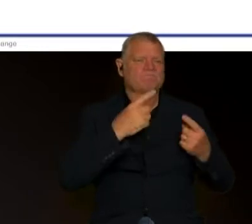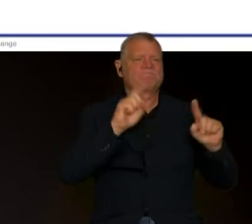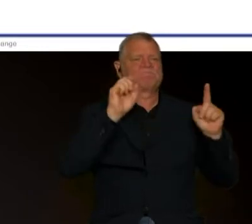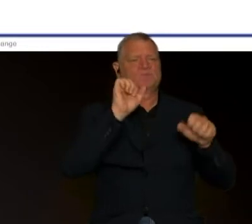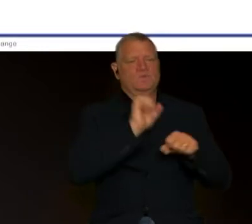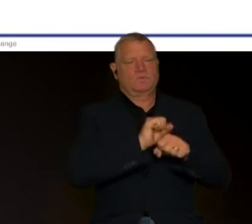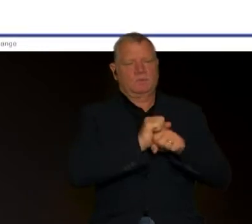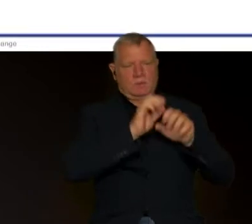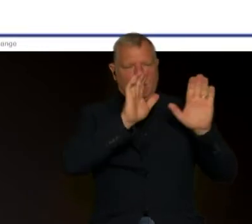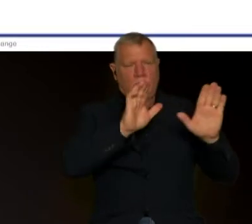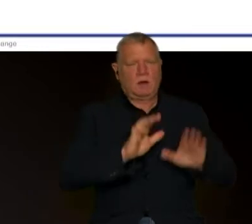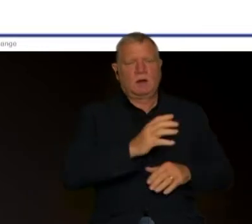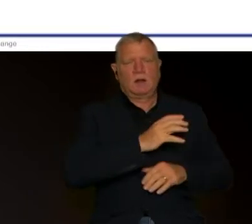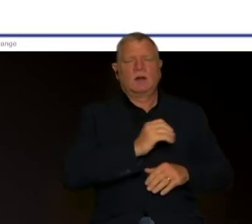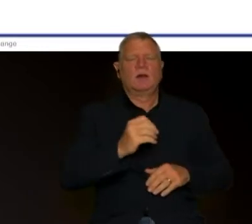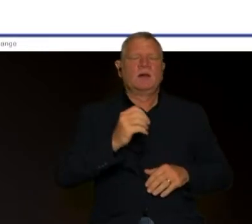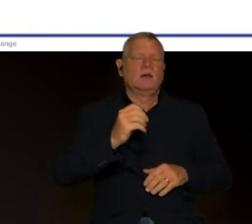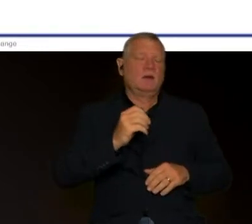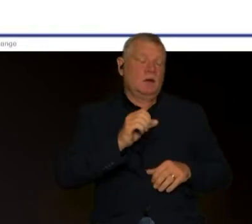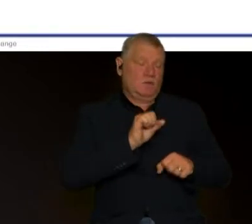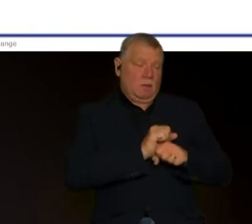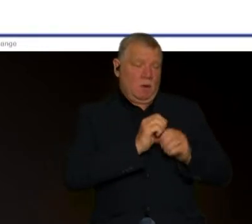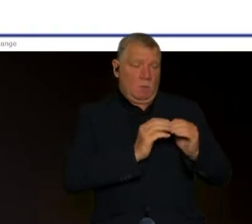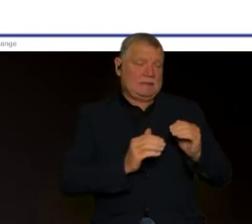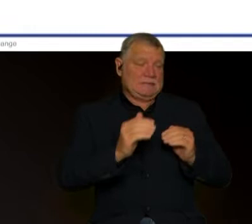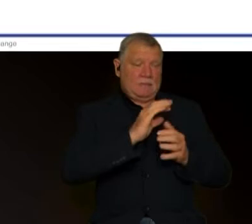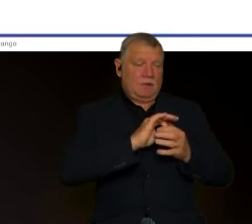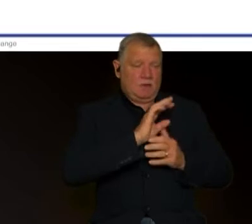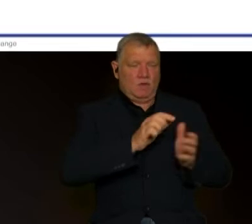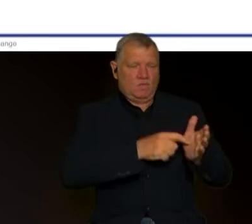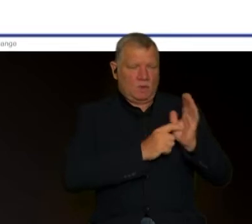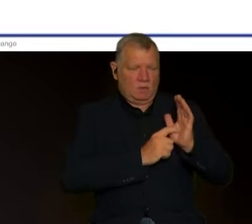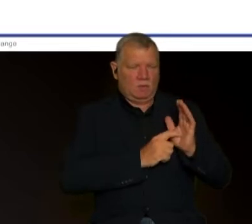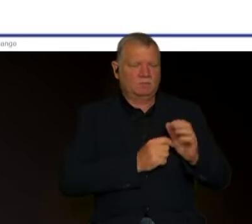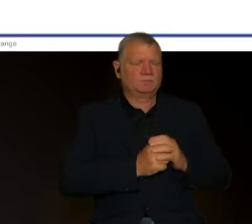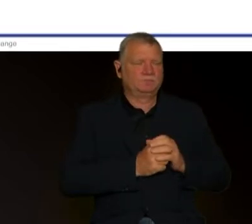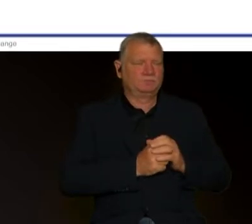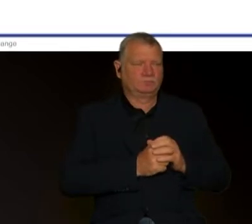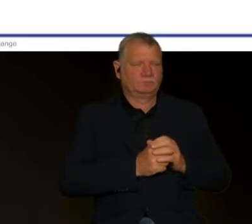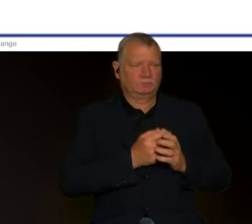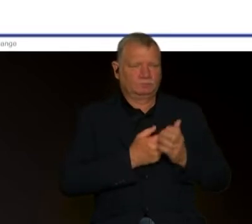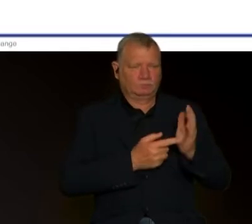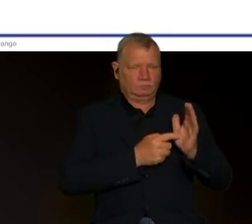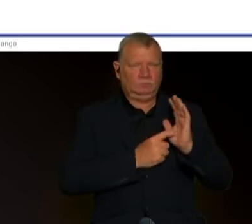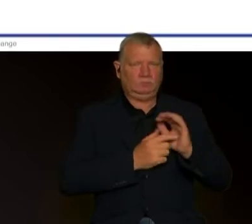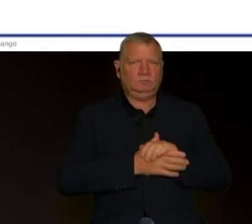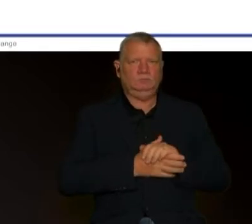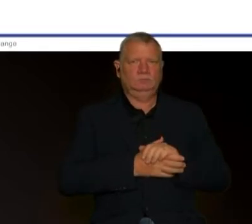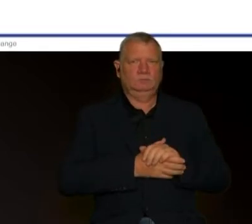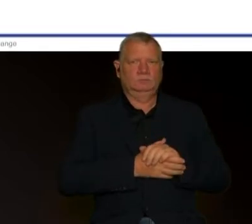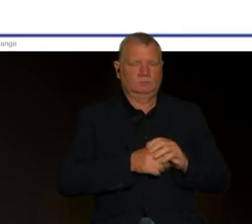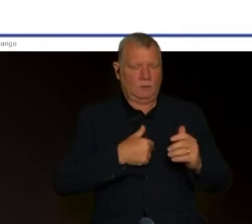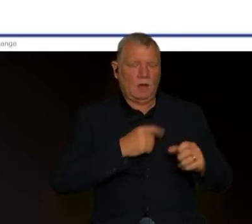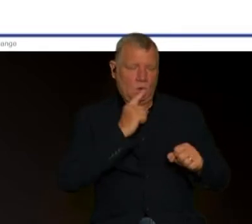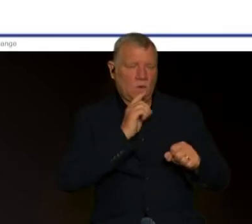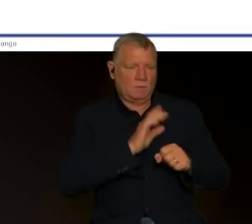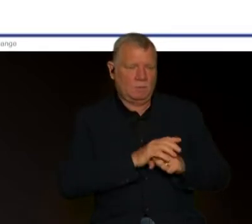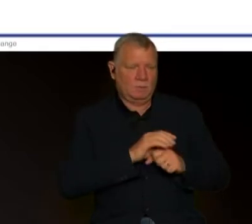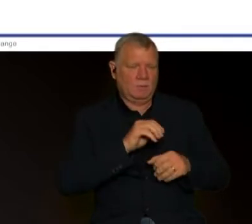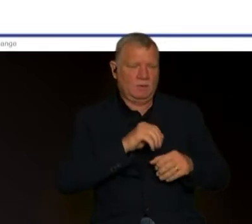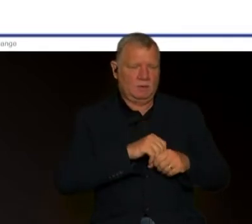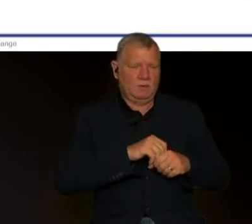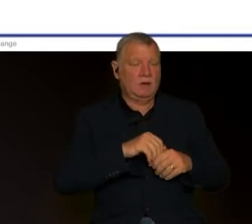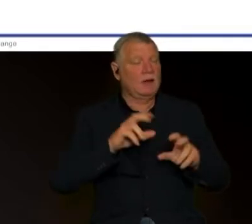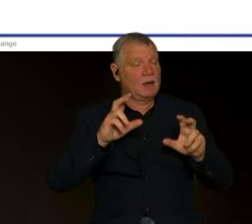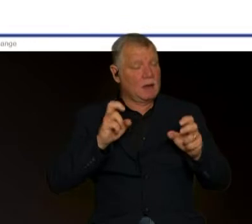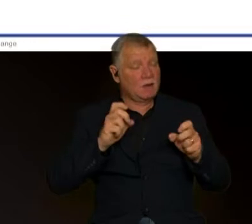give bonuses for exceptional work or that which goes beyond the minimum requirements of the job. So there